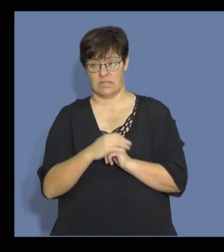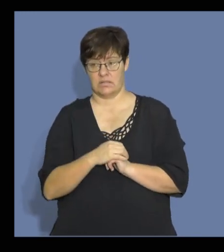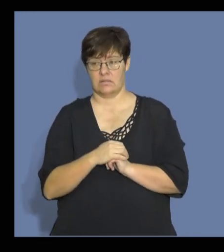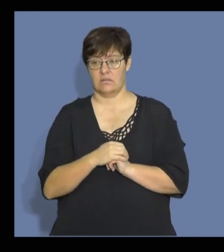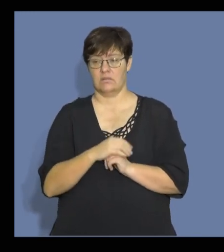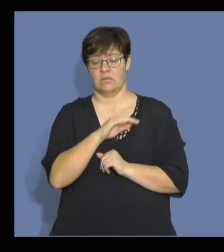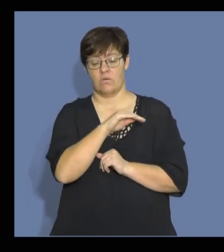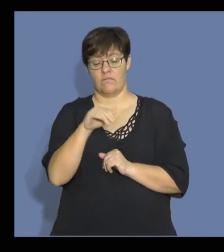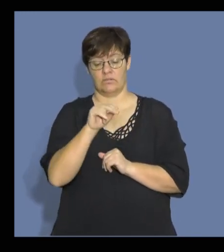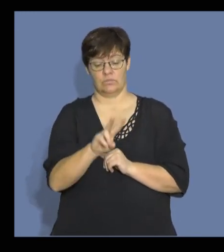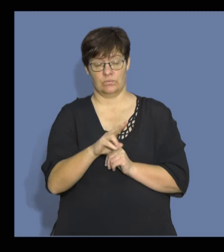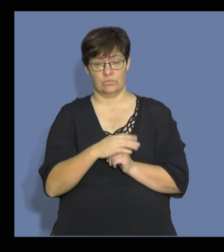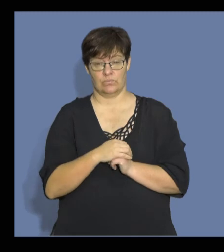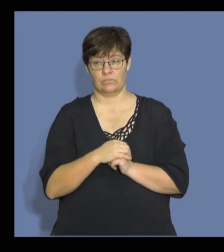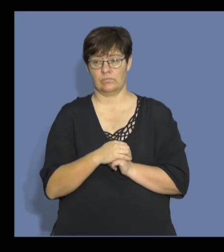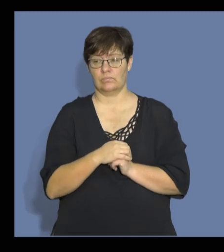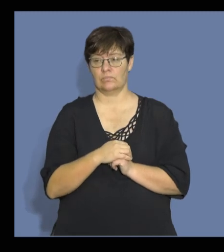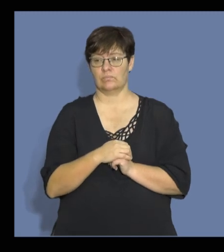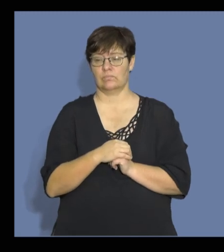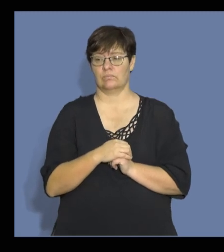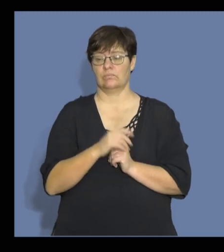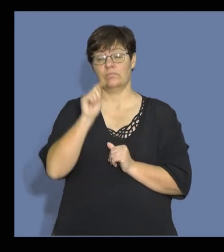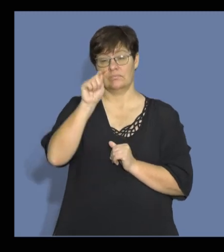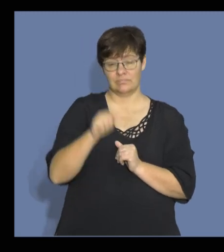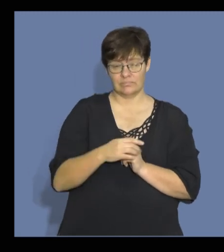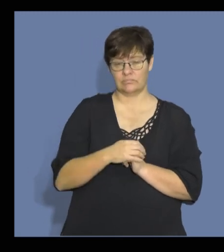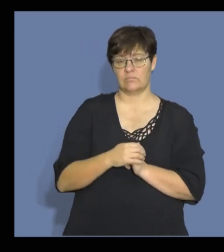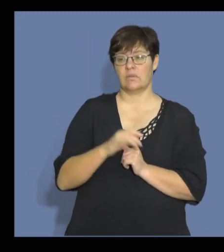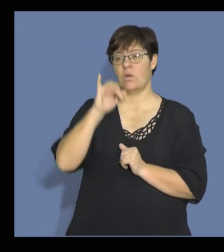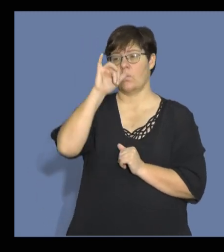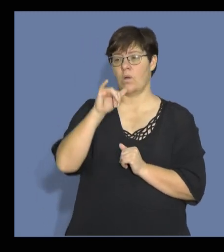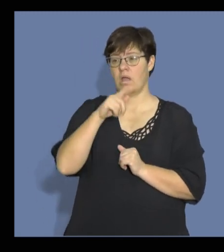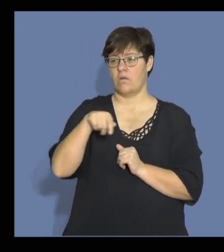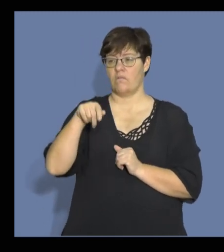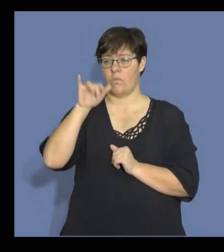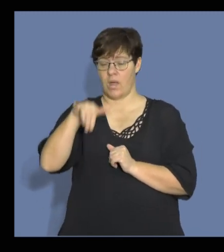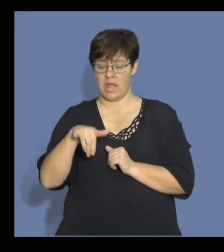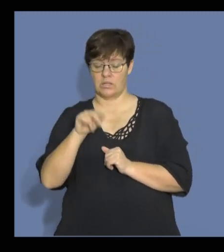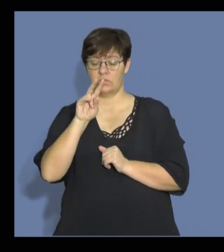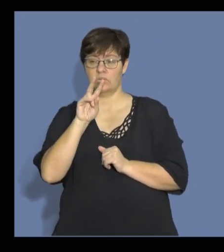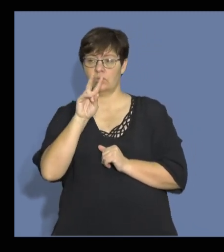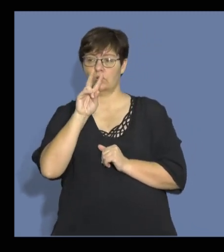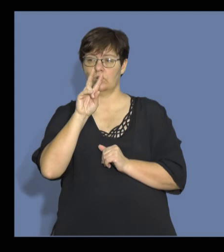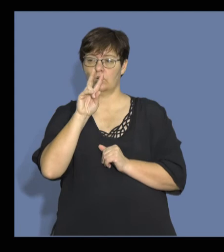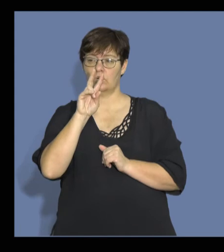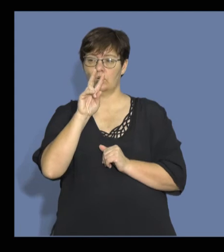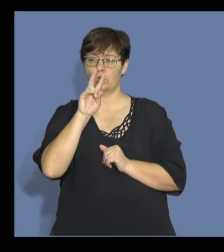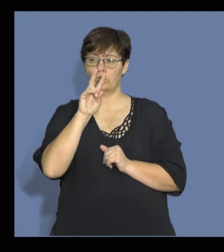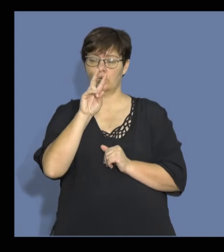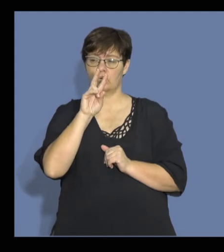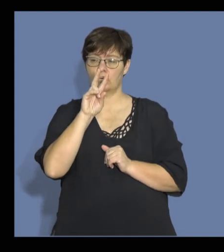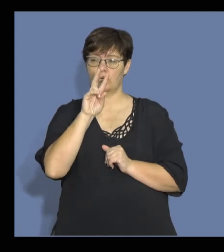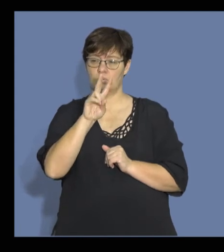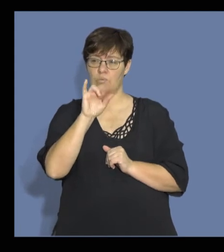and I'm going to divide that by 2. Here I'm going to get y plus y is 2y, minus